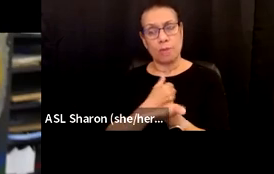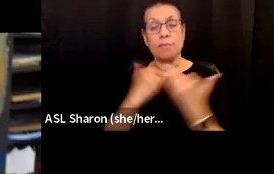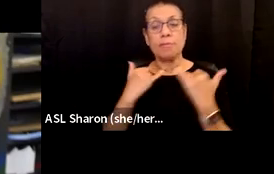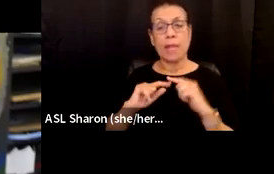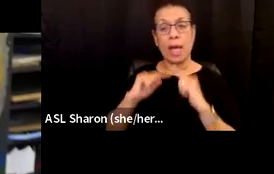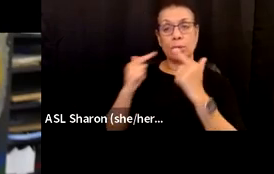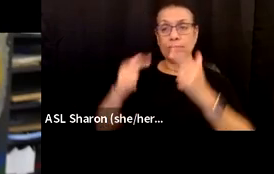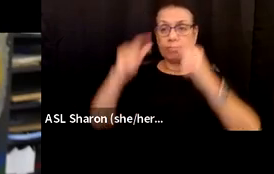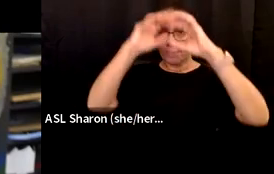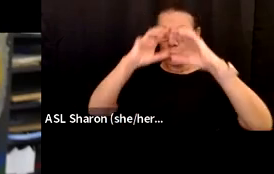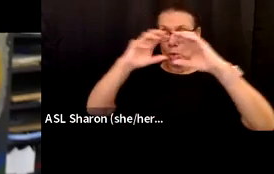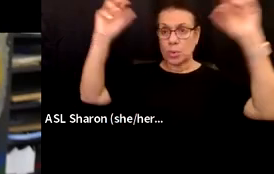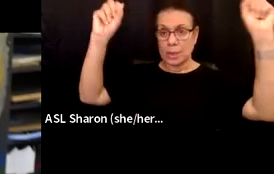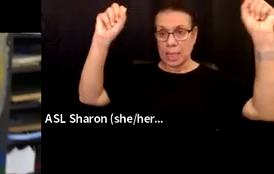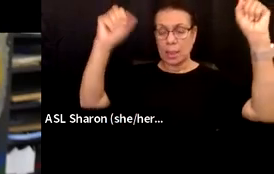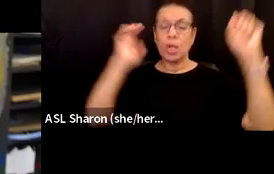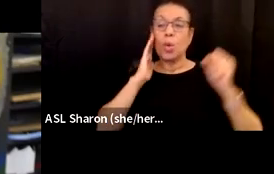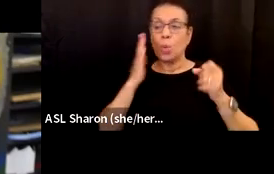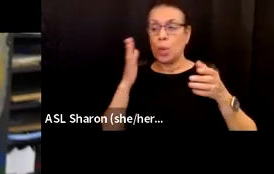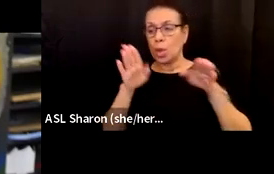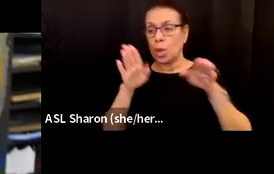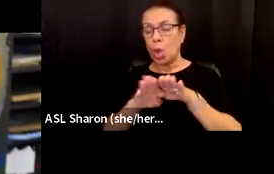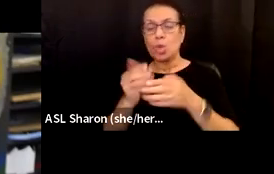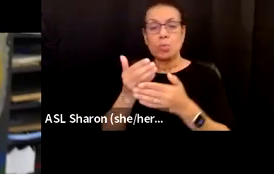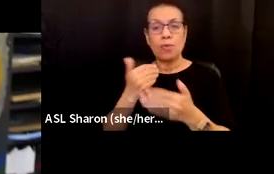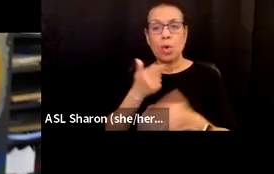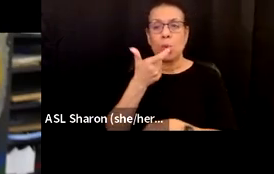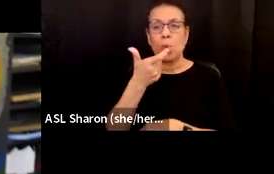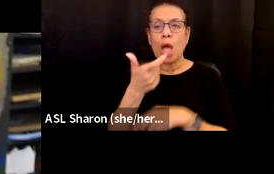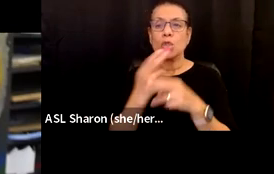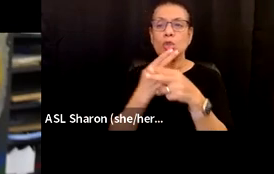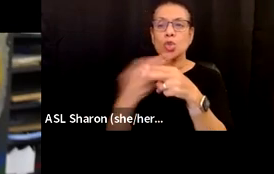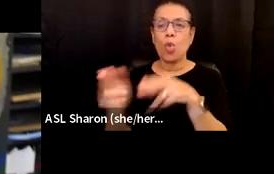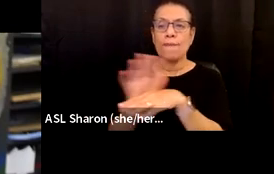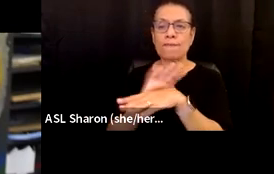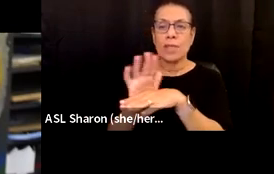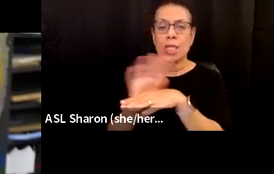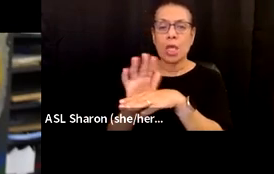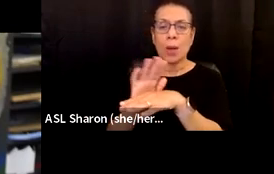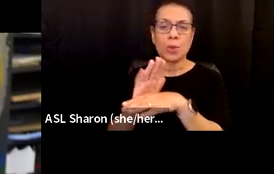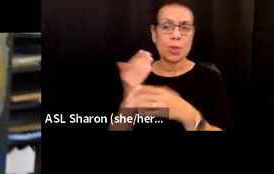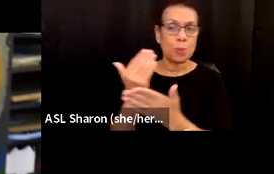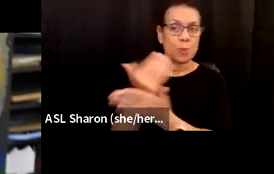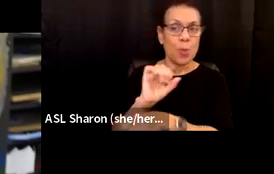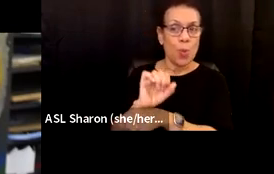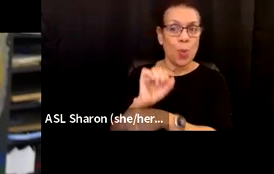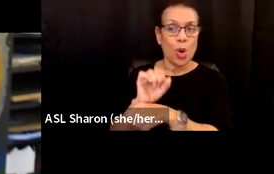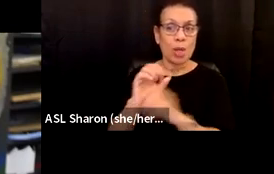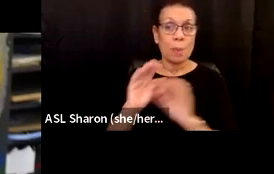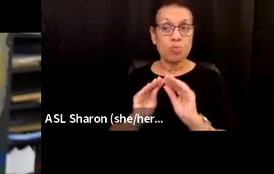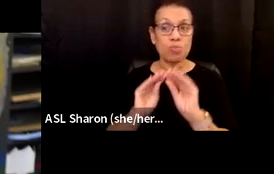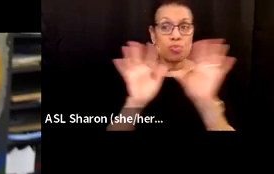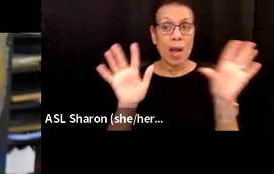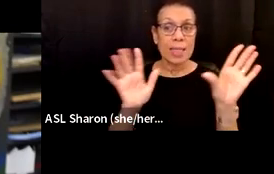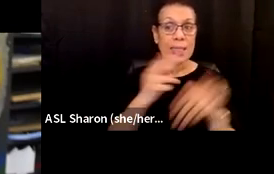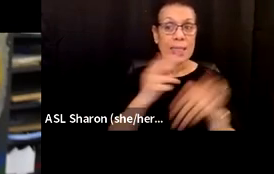superintendent who will close out before we watch a short video about some upcoming and exciting work at both brighton high school and burke high